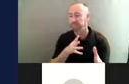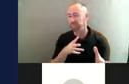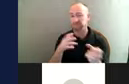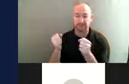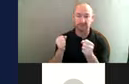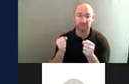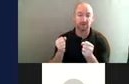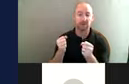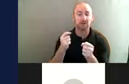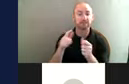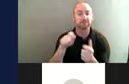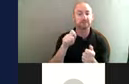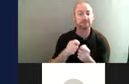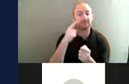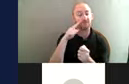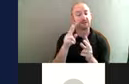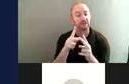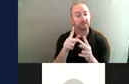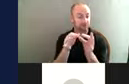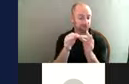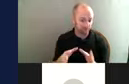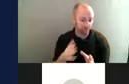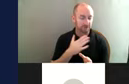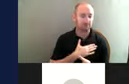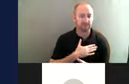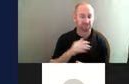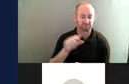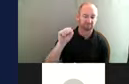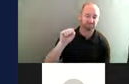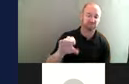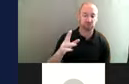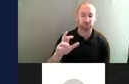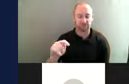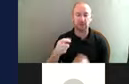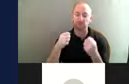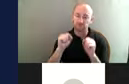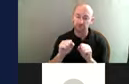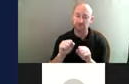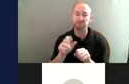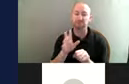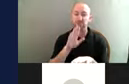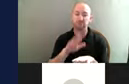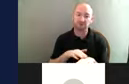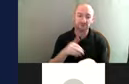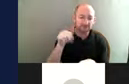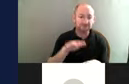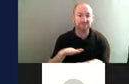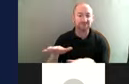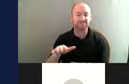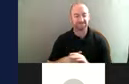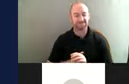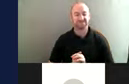especially for any of the for either of the ASL interpreters, just put something in the chat window and I will try and note it and adjust